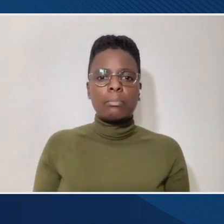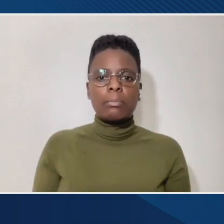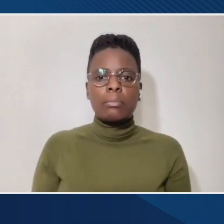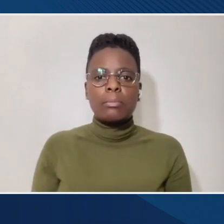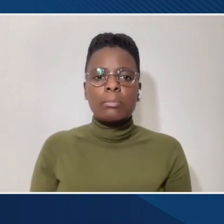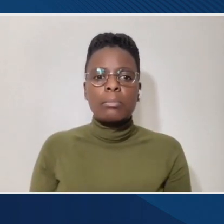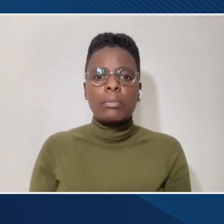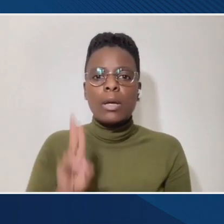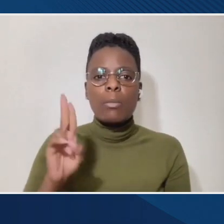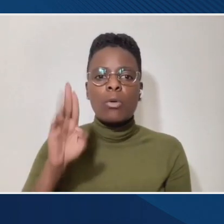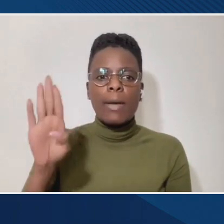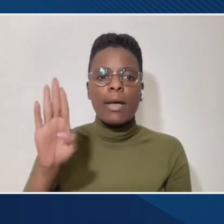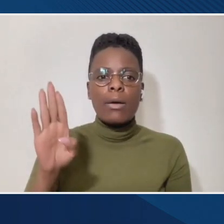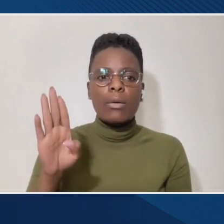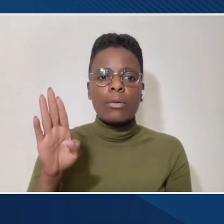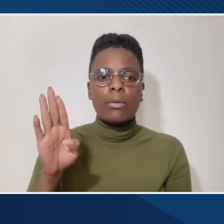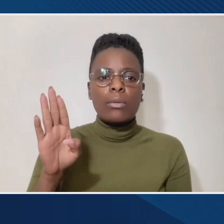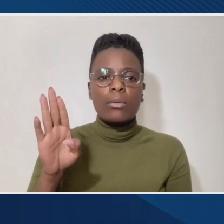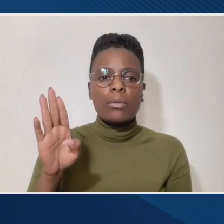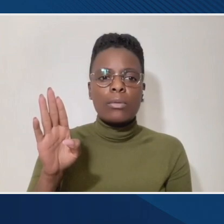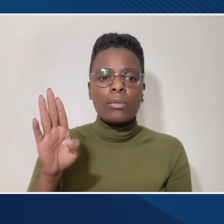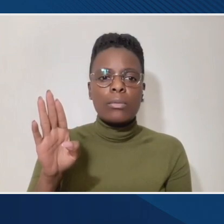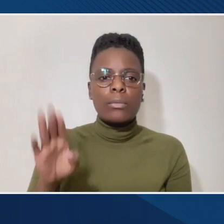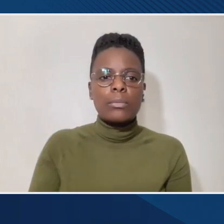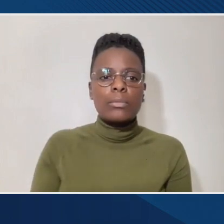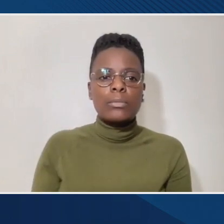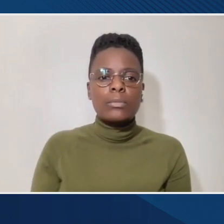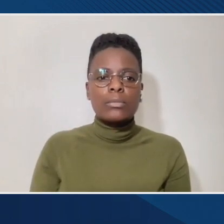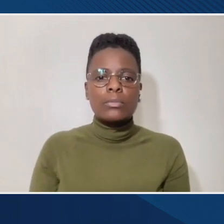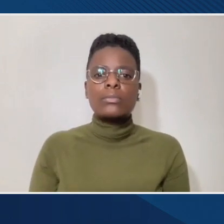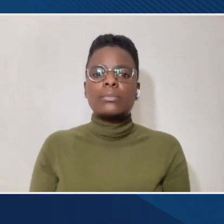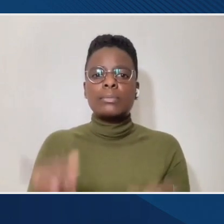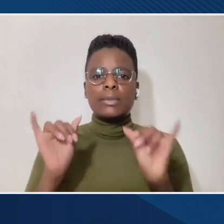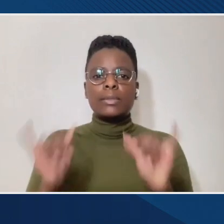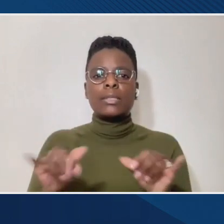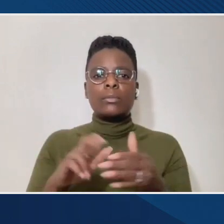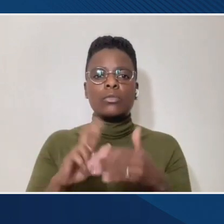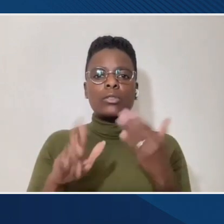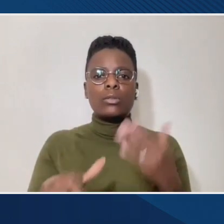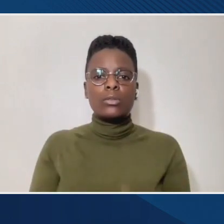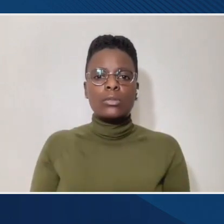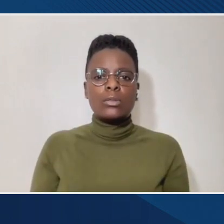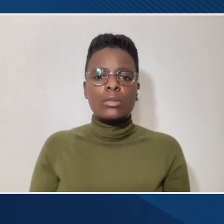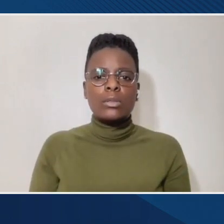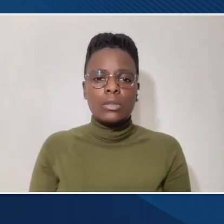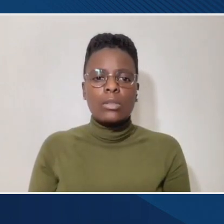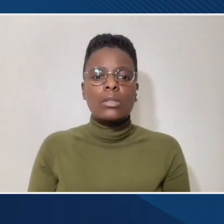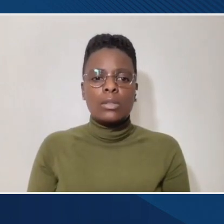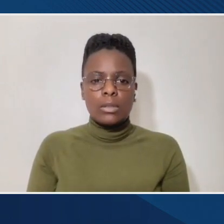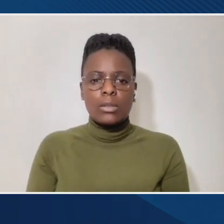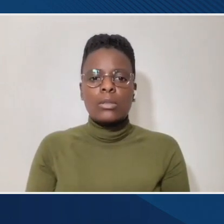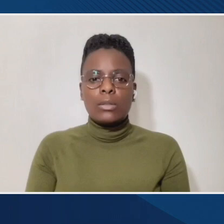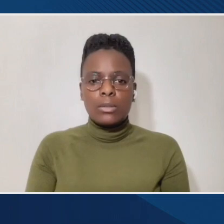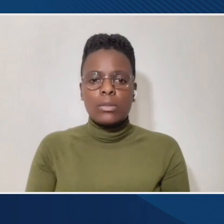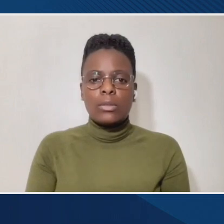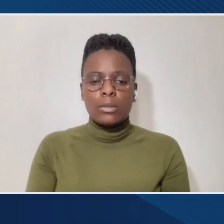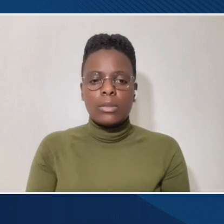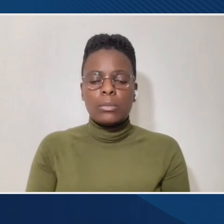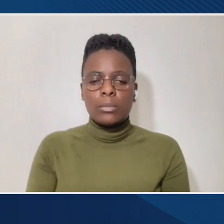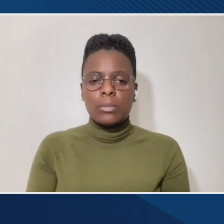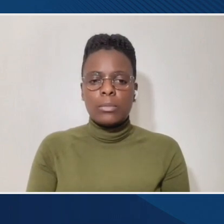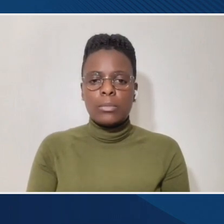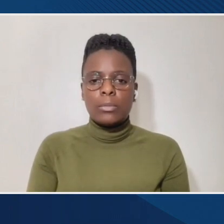not giving students a stipend and a resource that would be so beneficial that I'm giving to the majority of